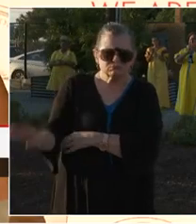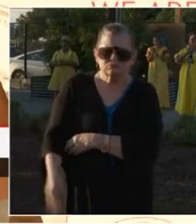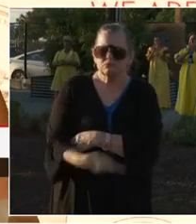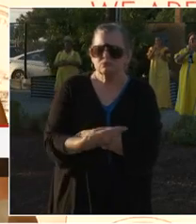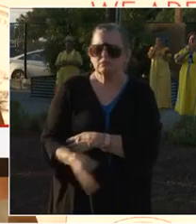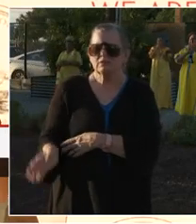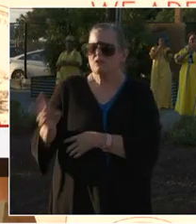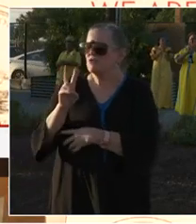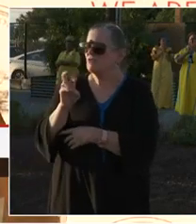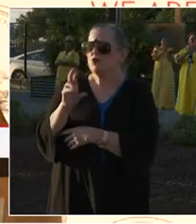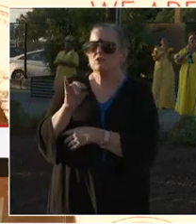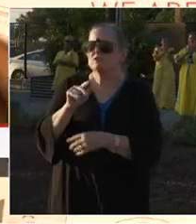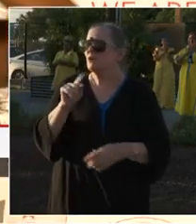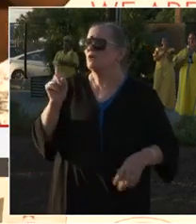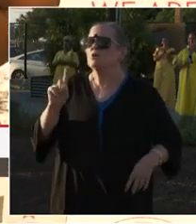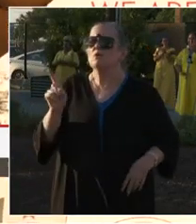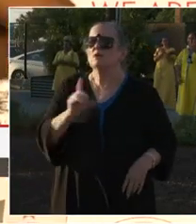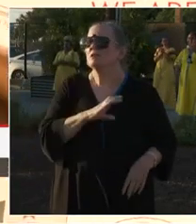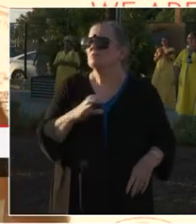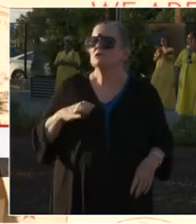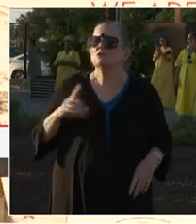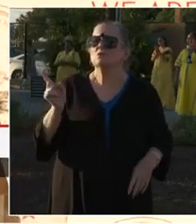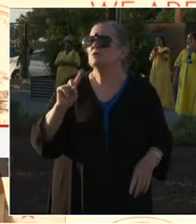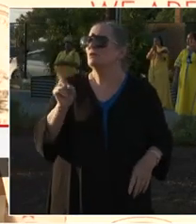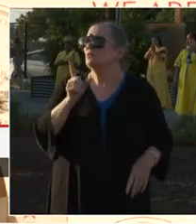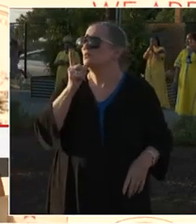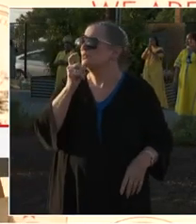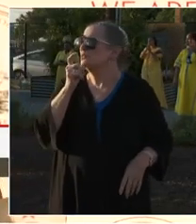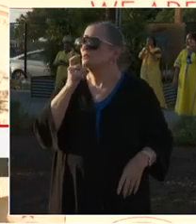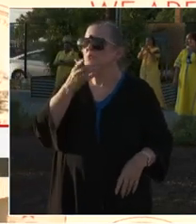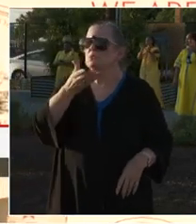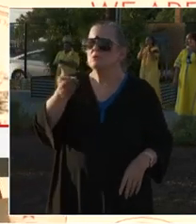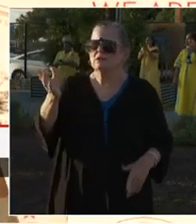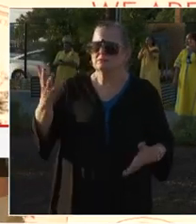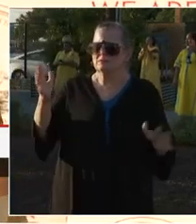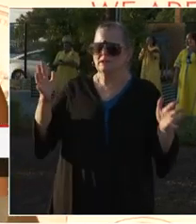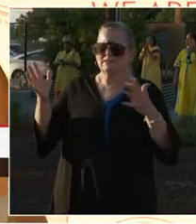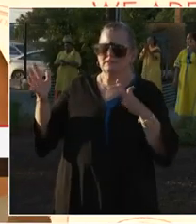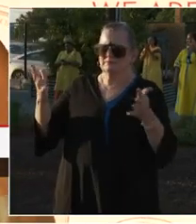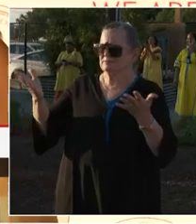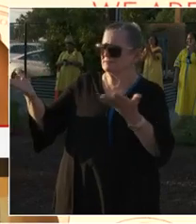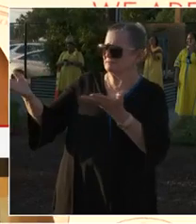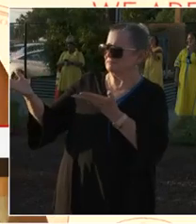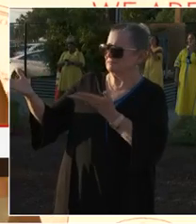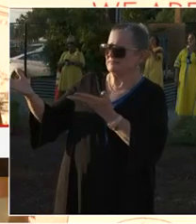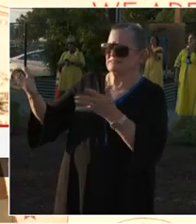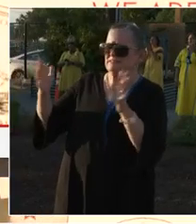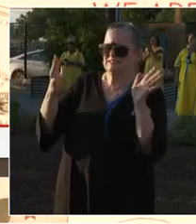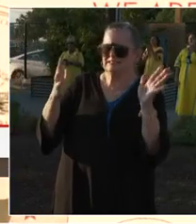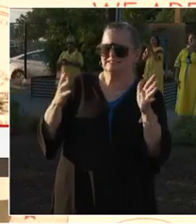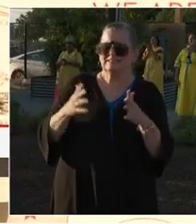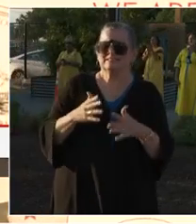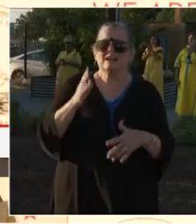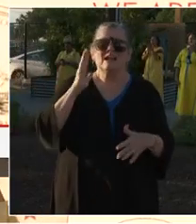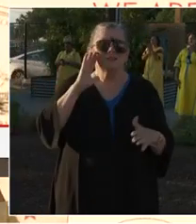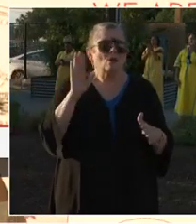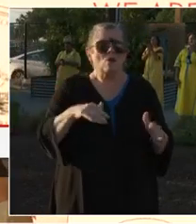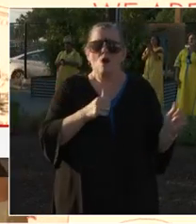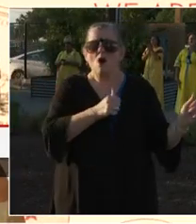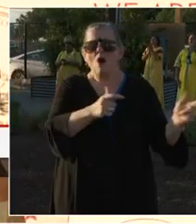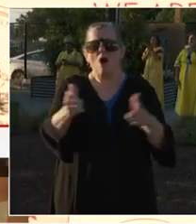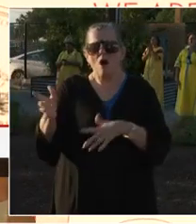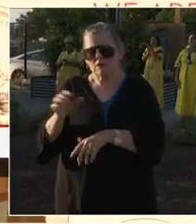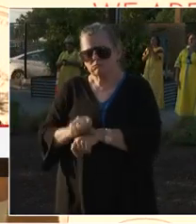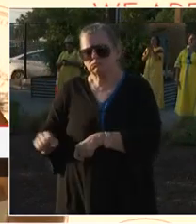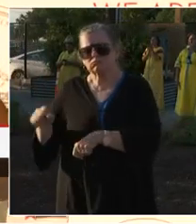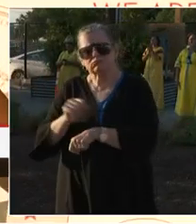Where are our women's commissioners who are here? Give them a big round of applause and appreciation for all the work that they